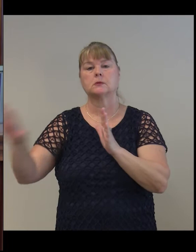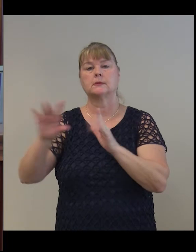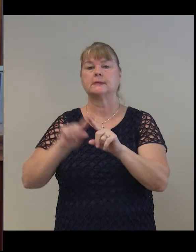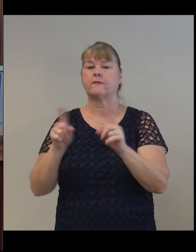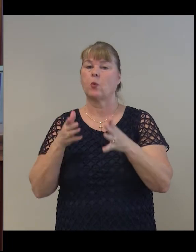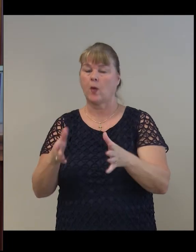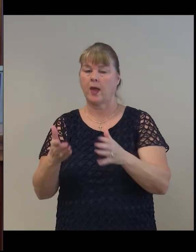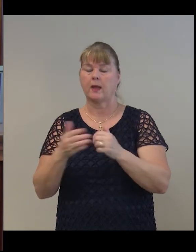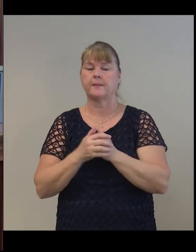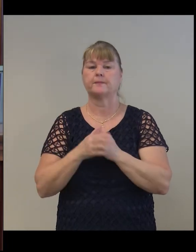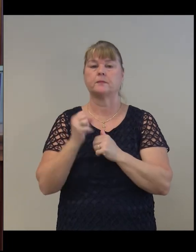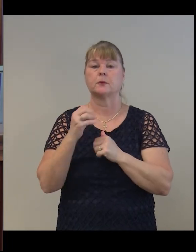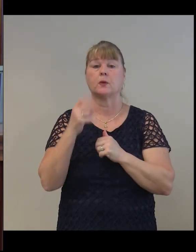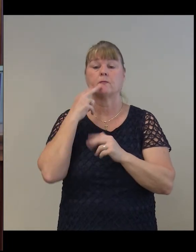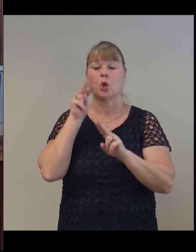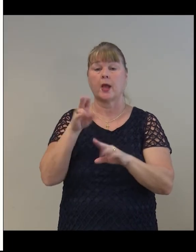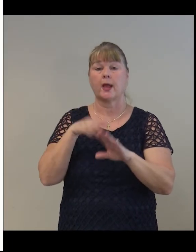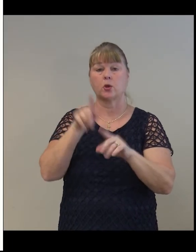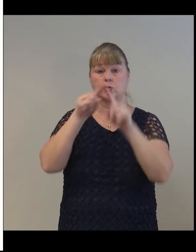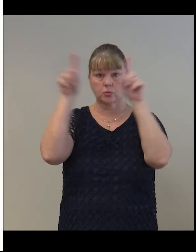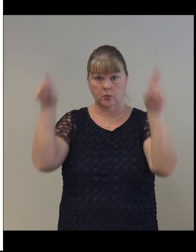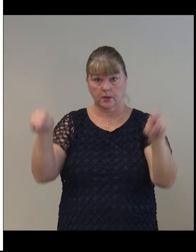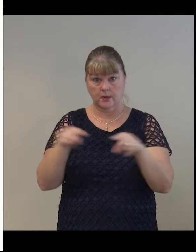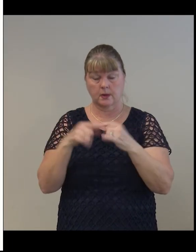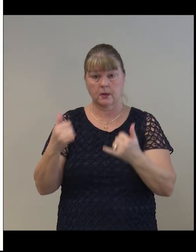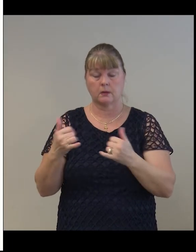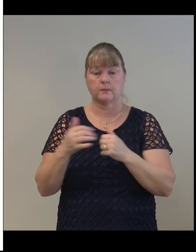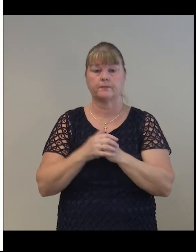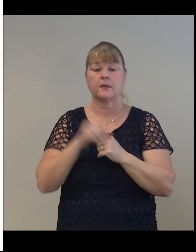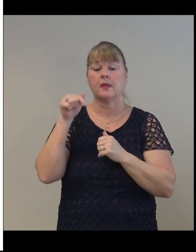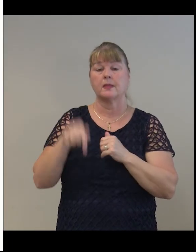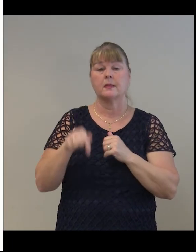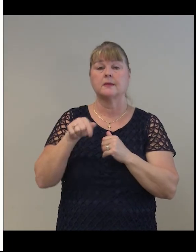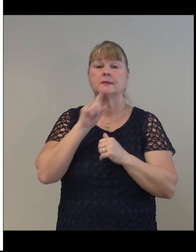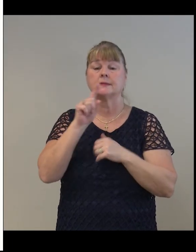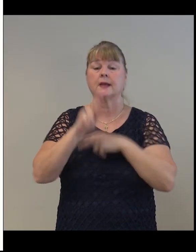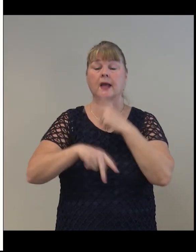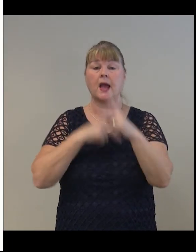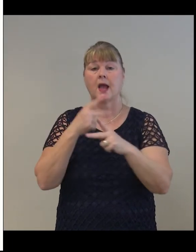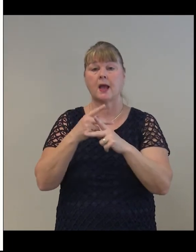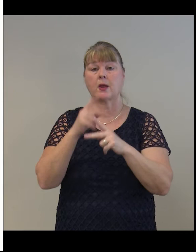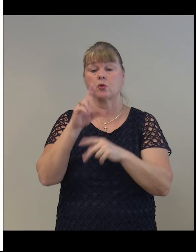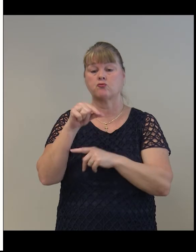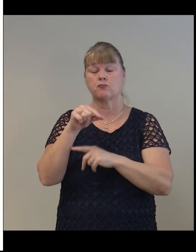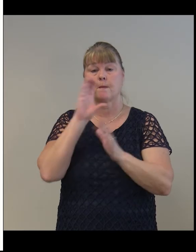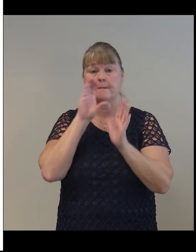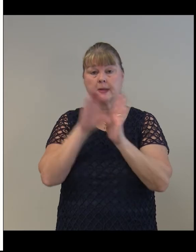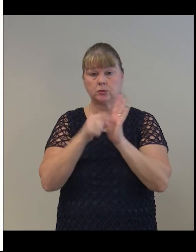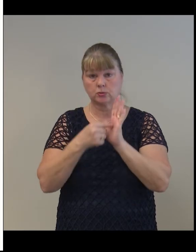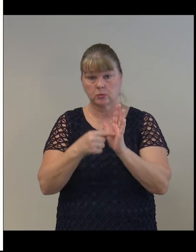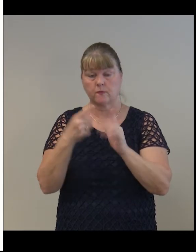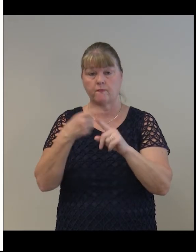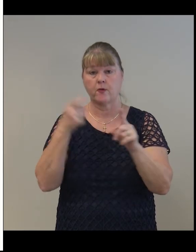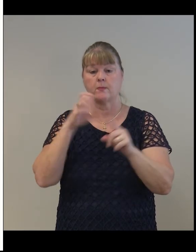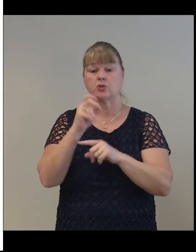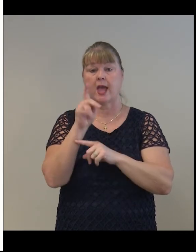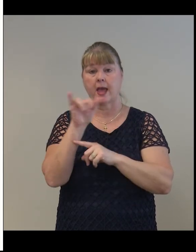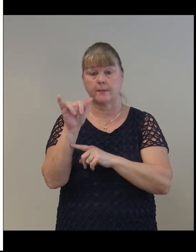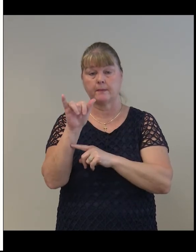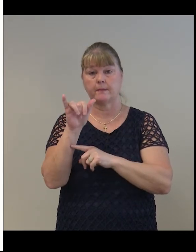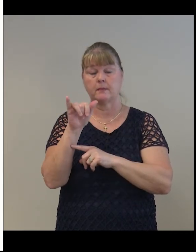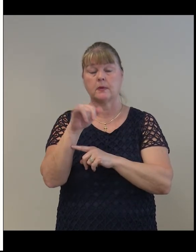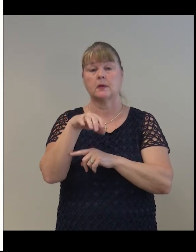do it in a different way. So if you look at your screen now, this is the type of graphic that you're going to see from the